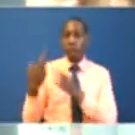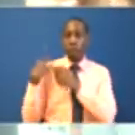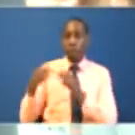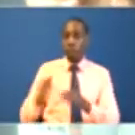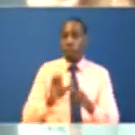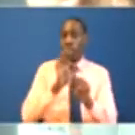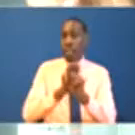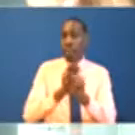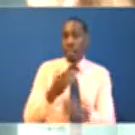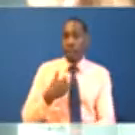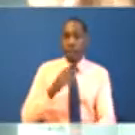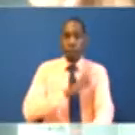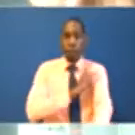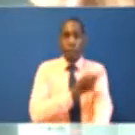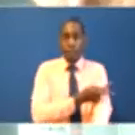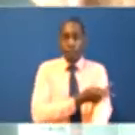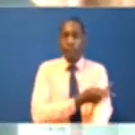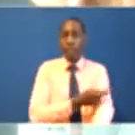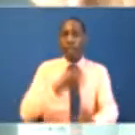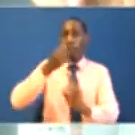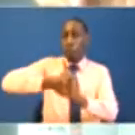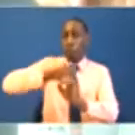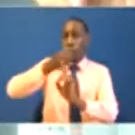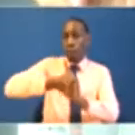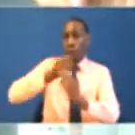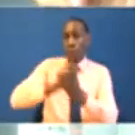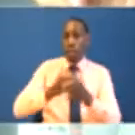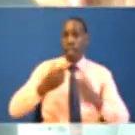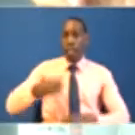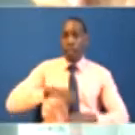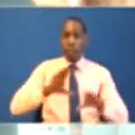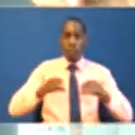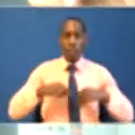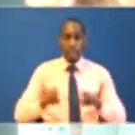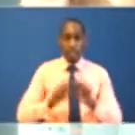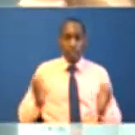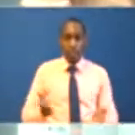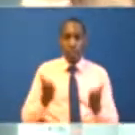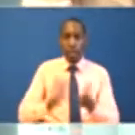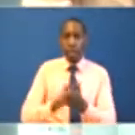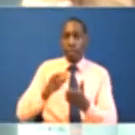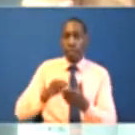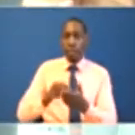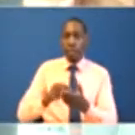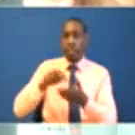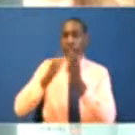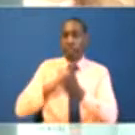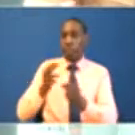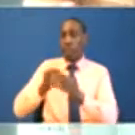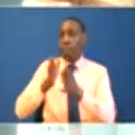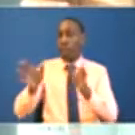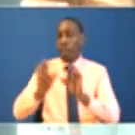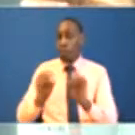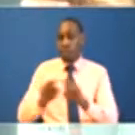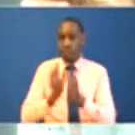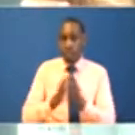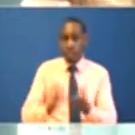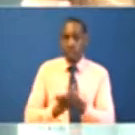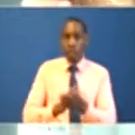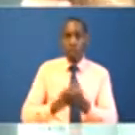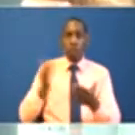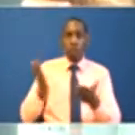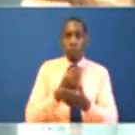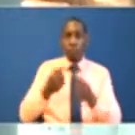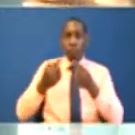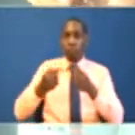opportunities for power and pushing let us take them let us encourage candidates let us encourage those out there and get rid of the winner